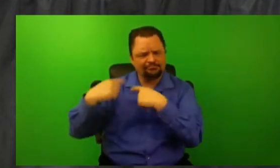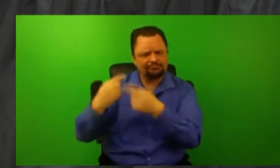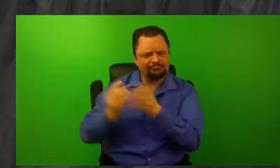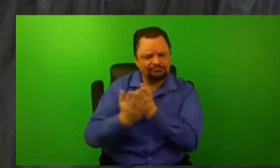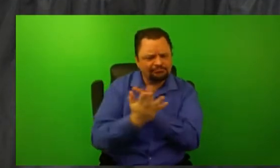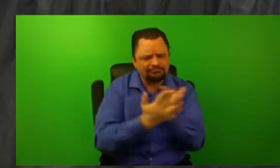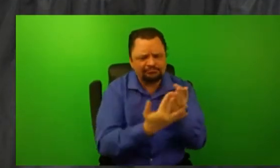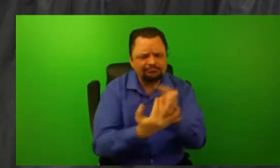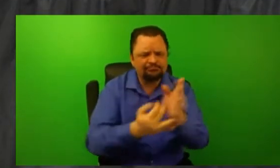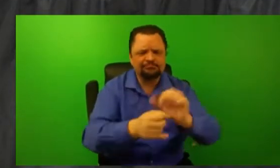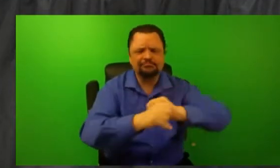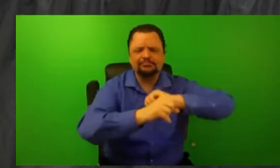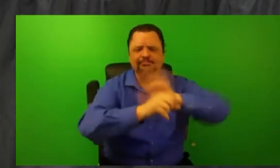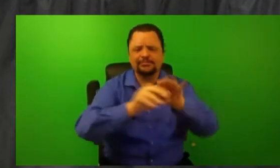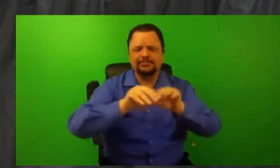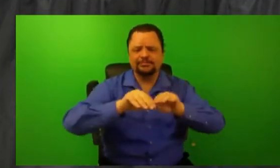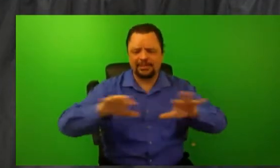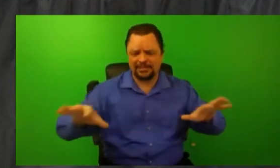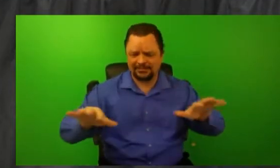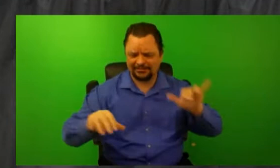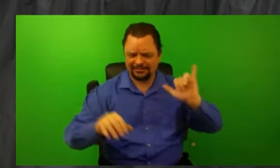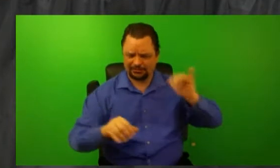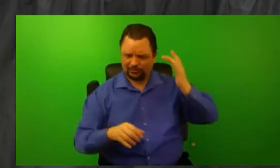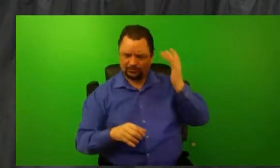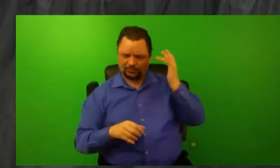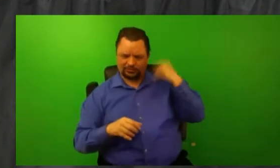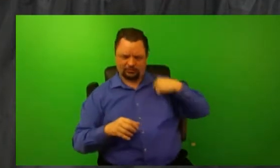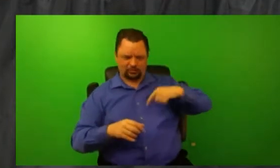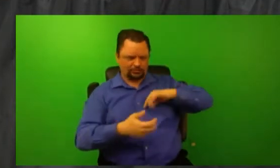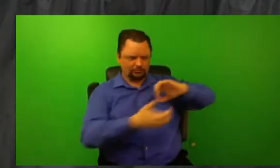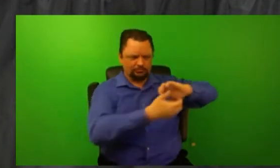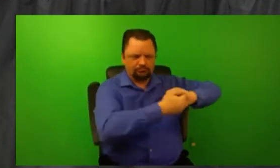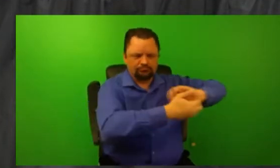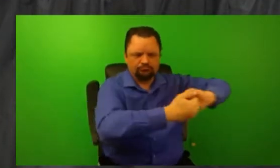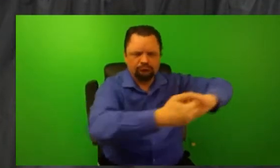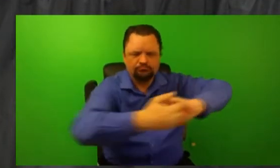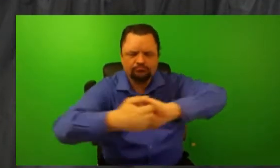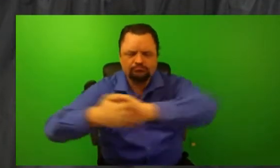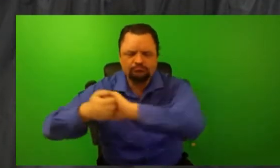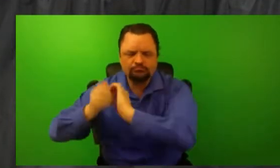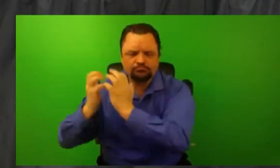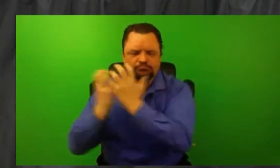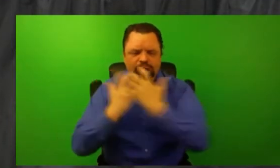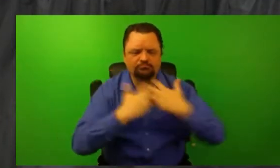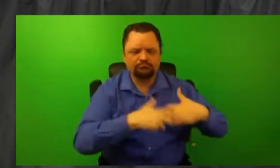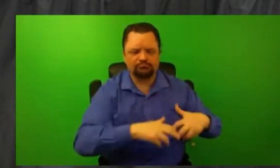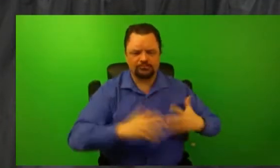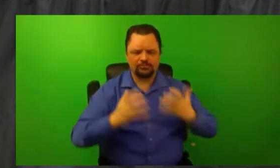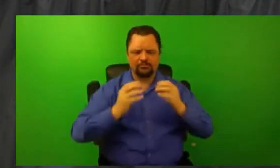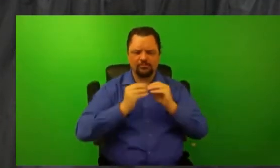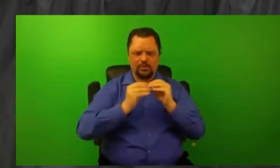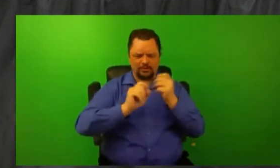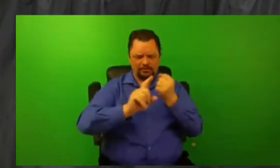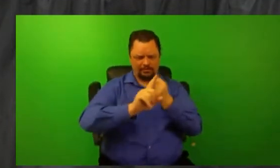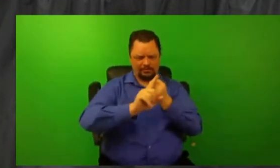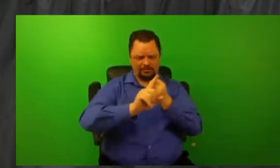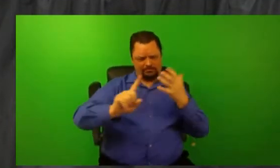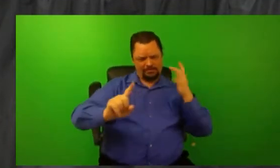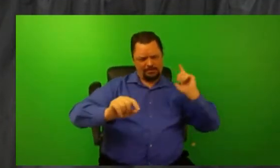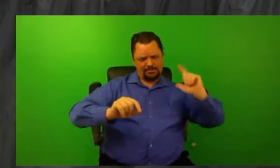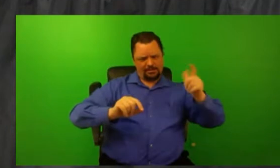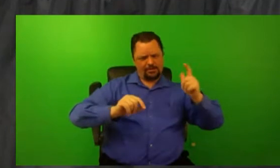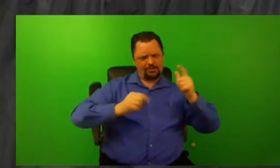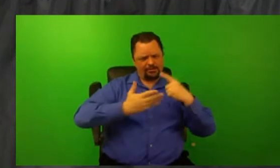So more on that, but we are exploring a closer relationship